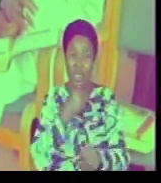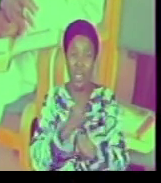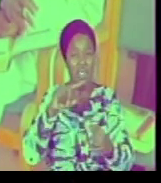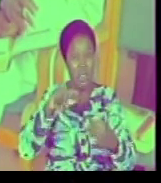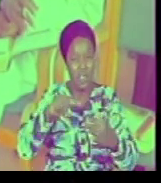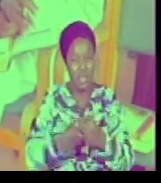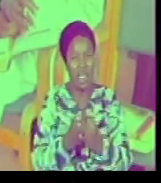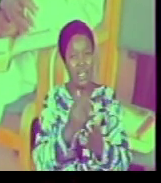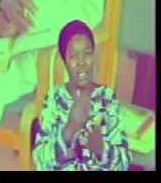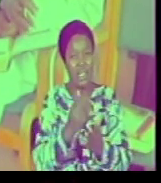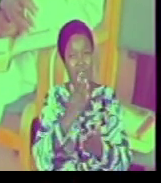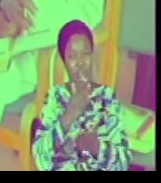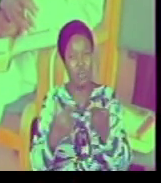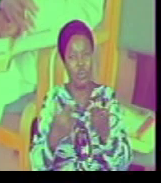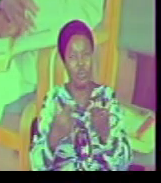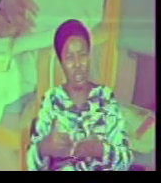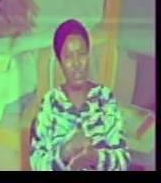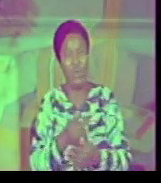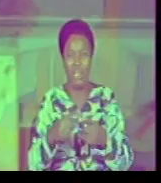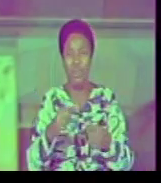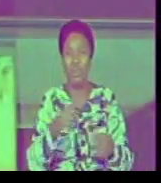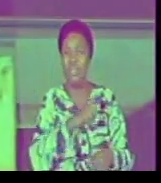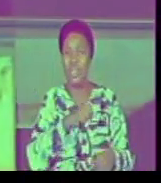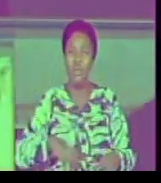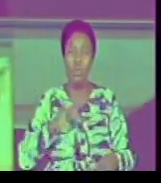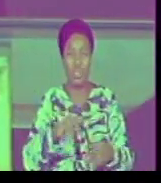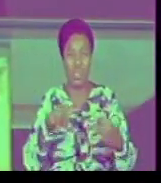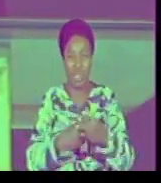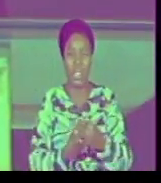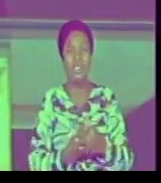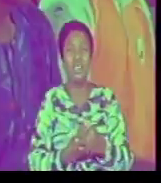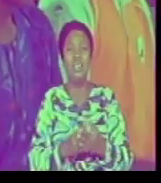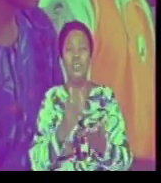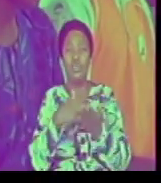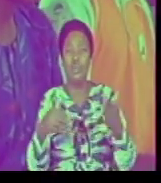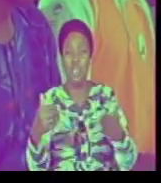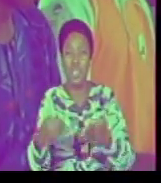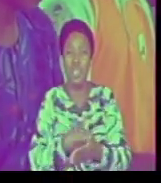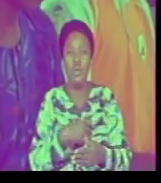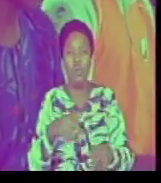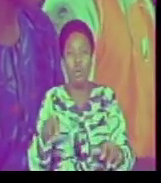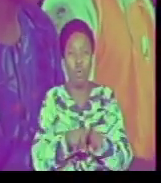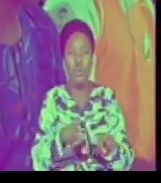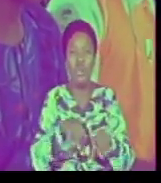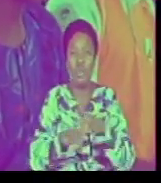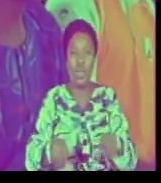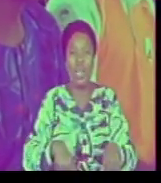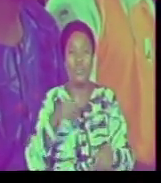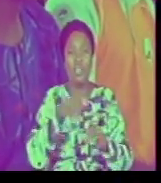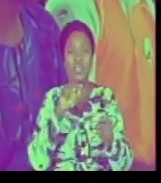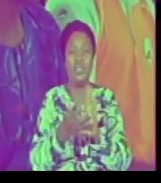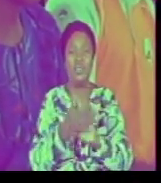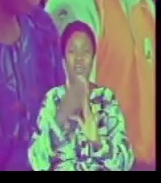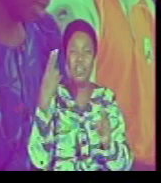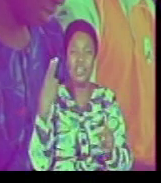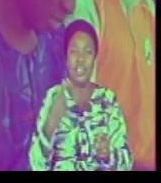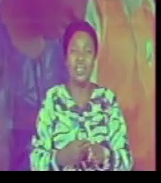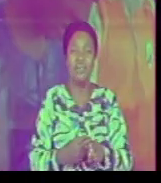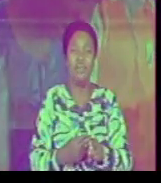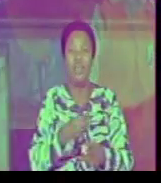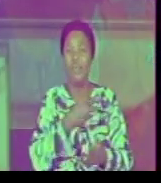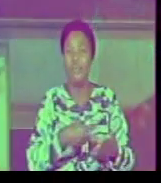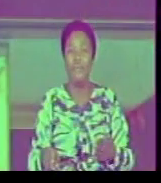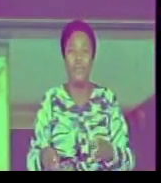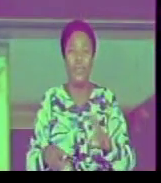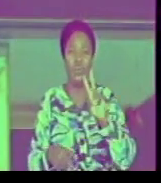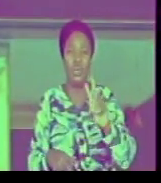the Lord will start something new also in your life in Jesus' name. Verse